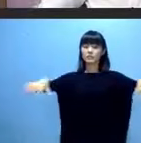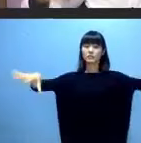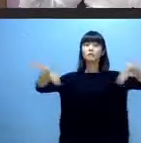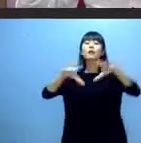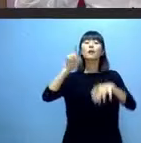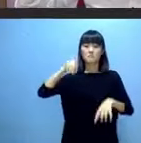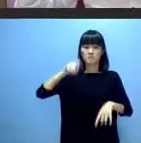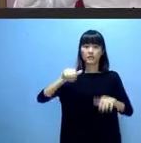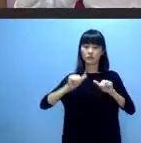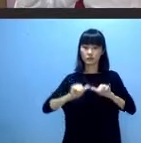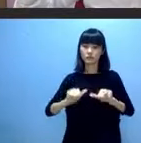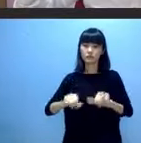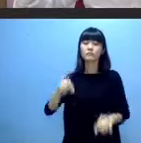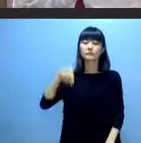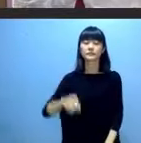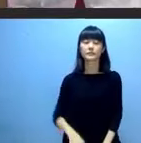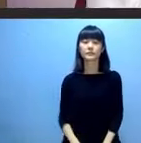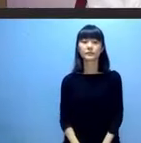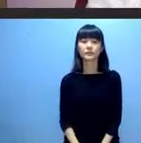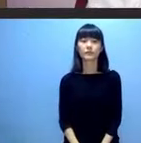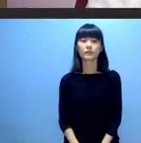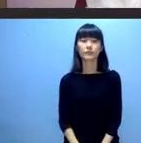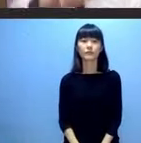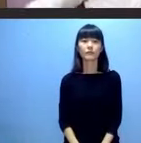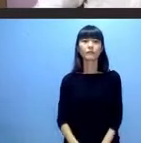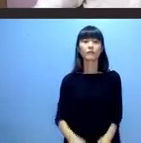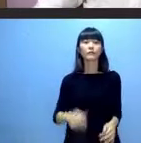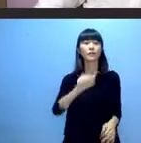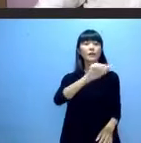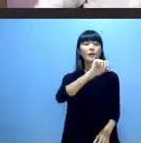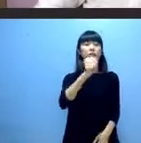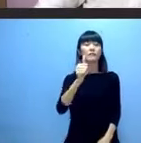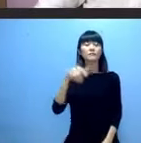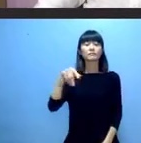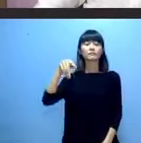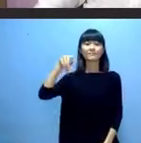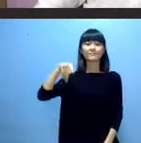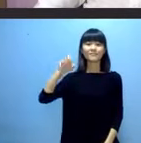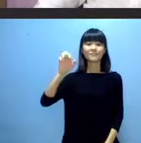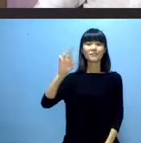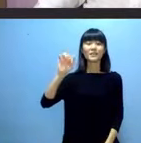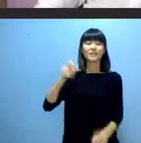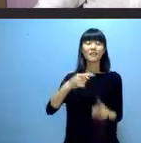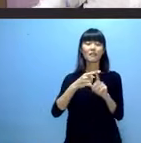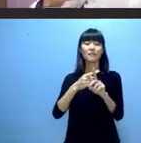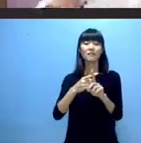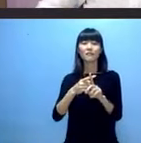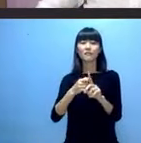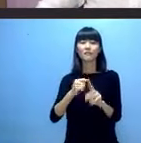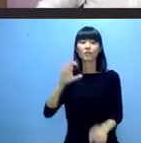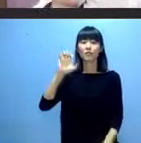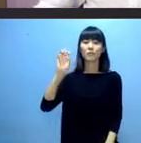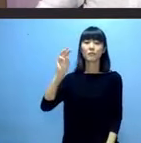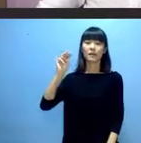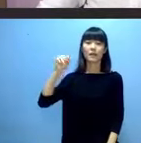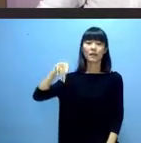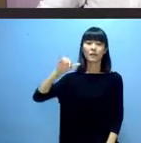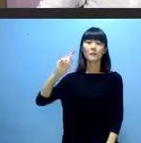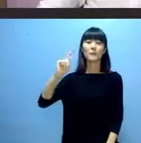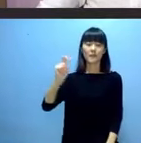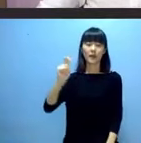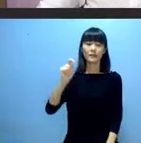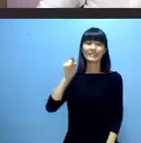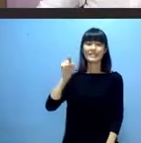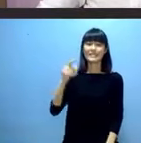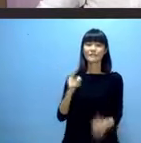Yep. Peter, one of our fellow social enterprises, hello, Peter from MPEC, is online, and he asked the question very early on. In fact, he was the first person to